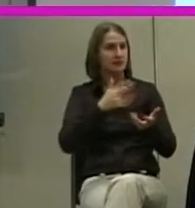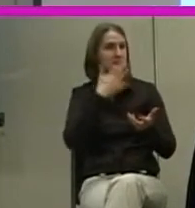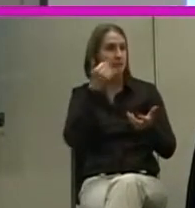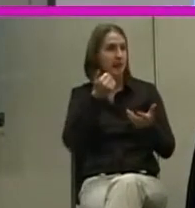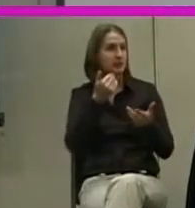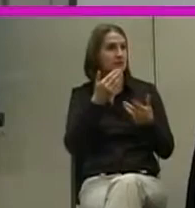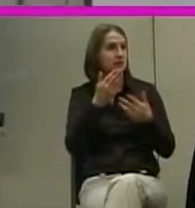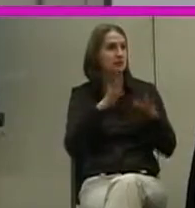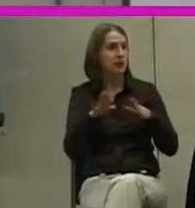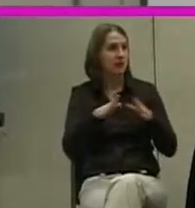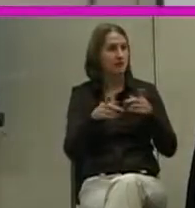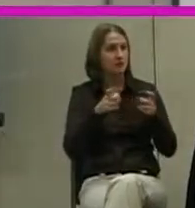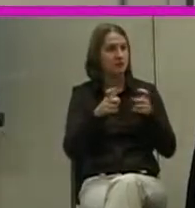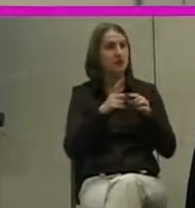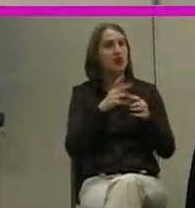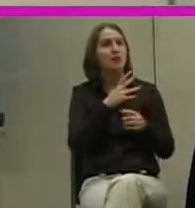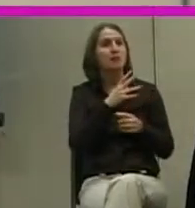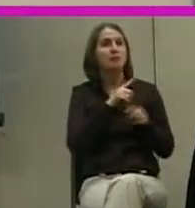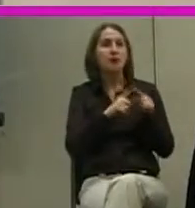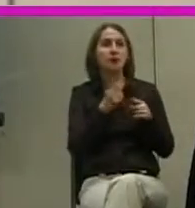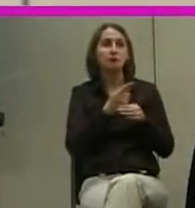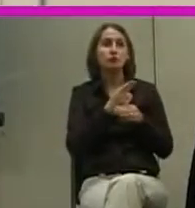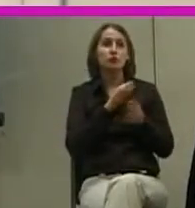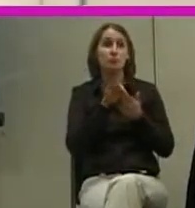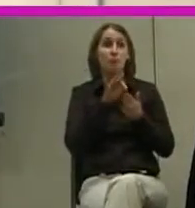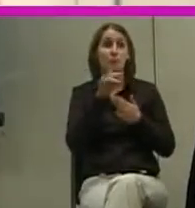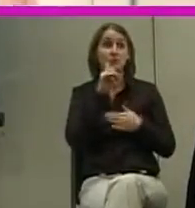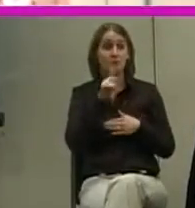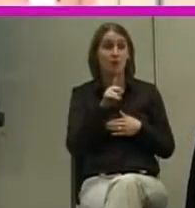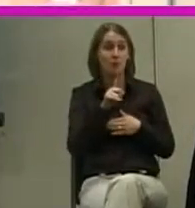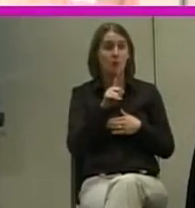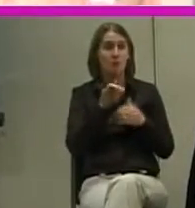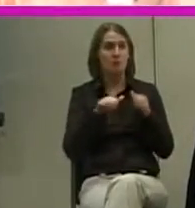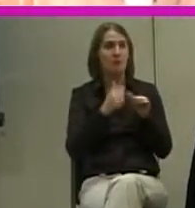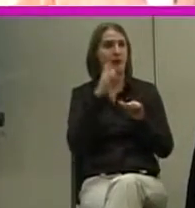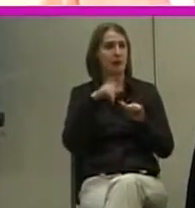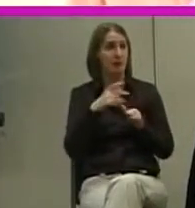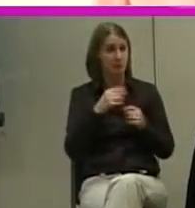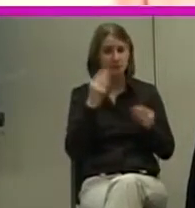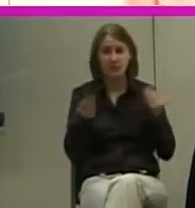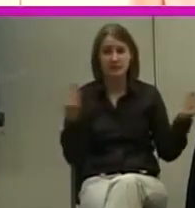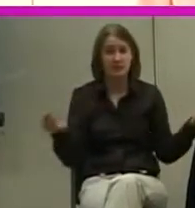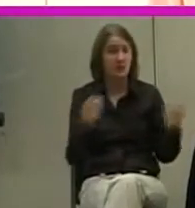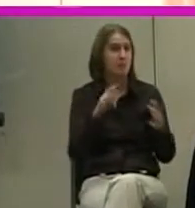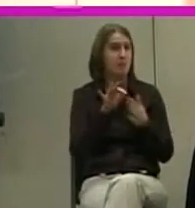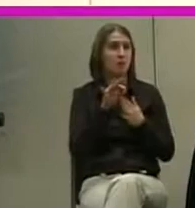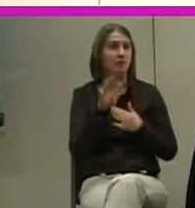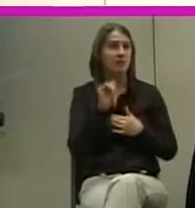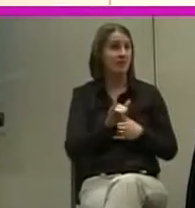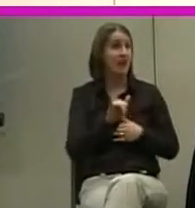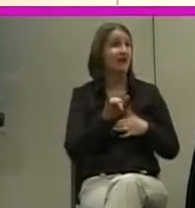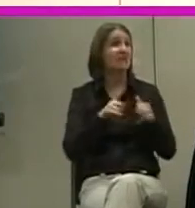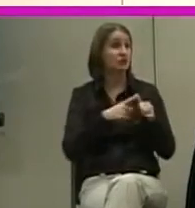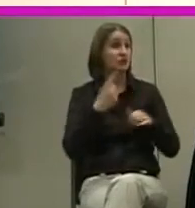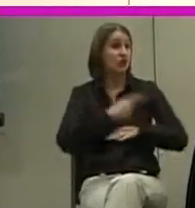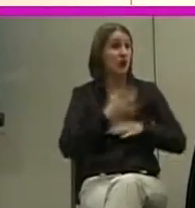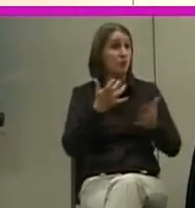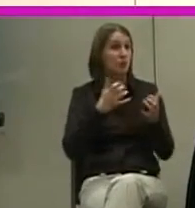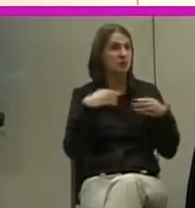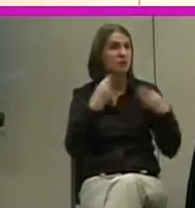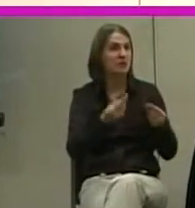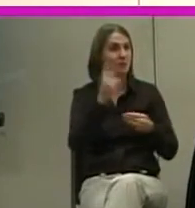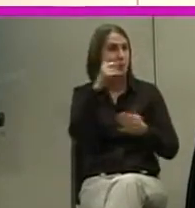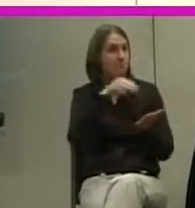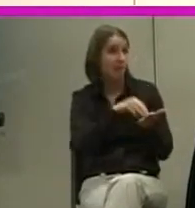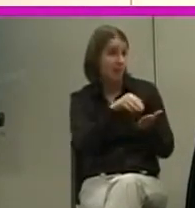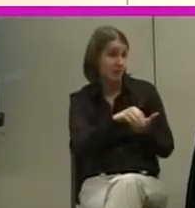my backup. So I'm throwing out lots of points. I want to give out on that first day 1,000,000 points. Those points are